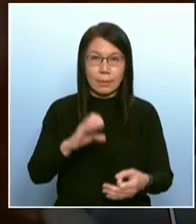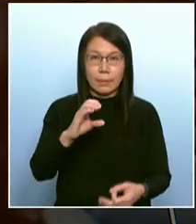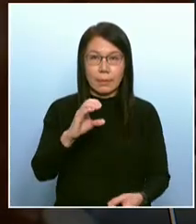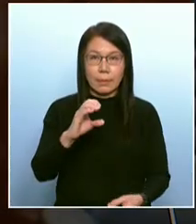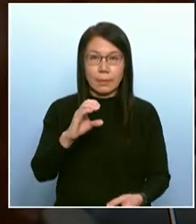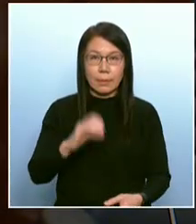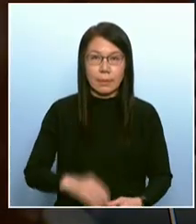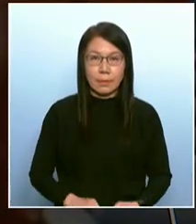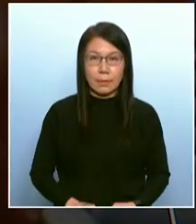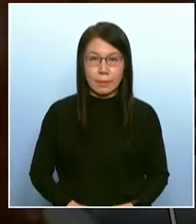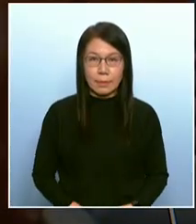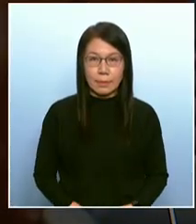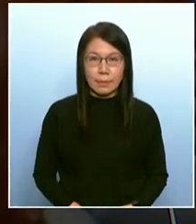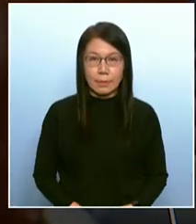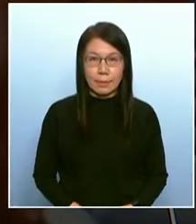Ronick Chan.